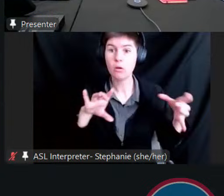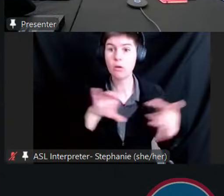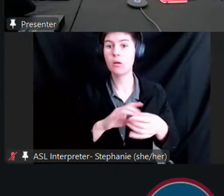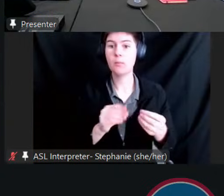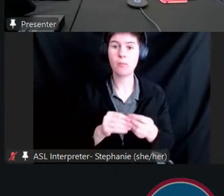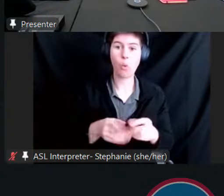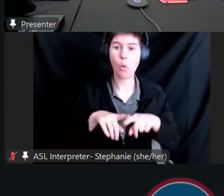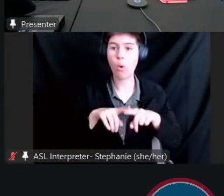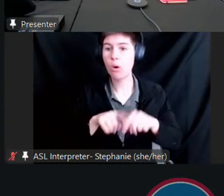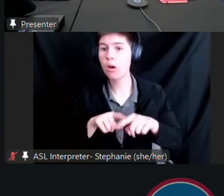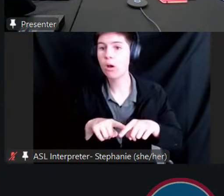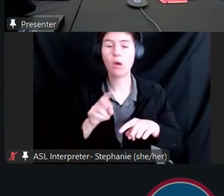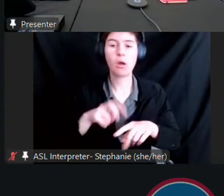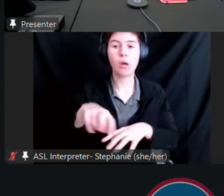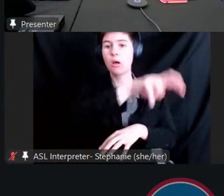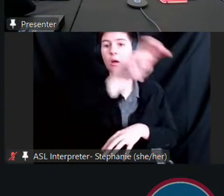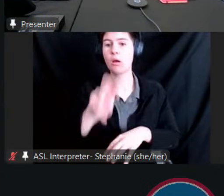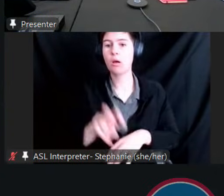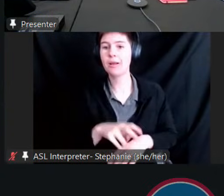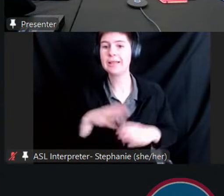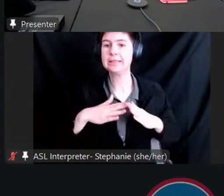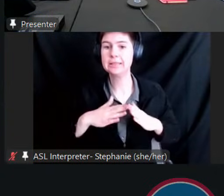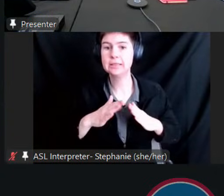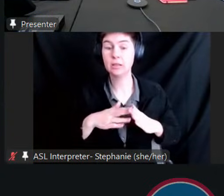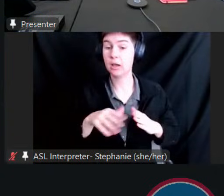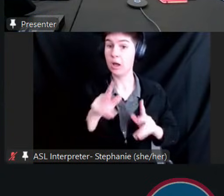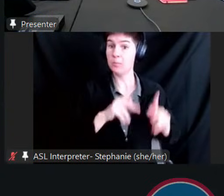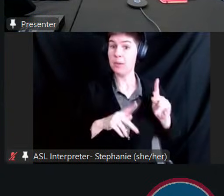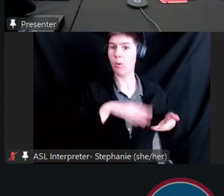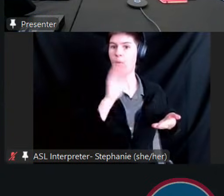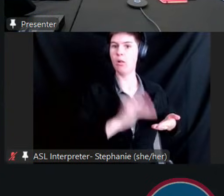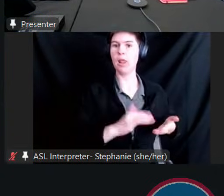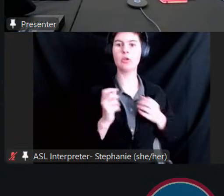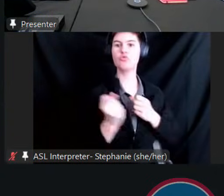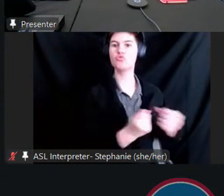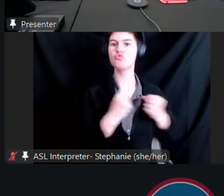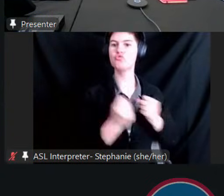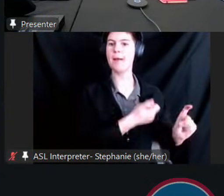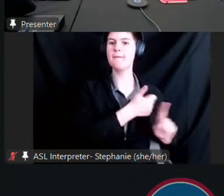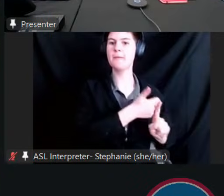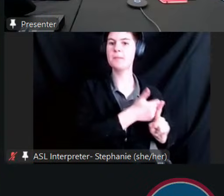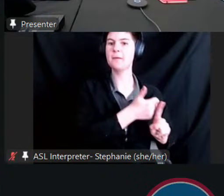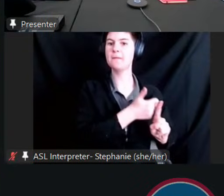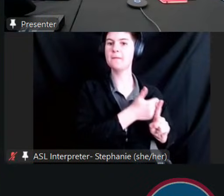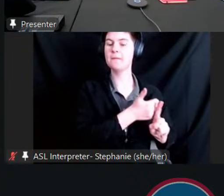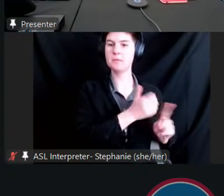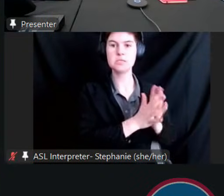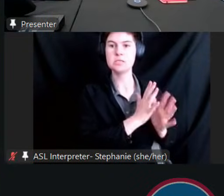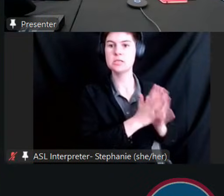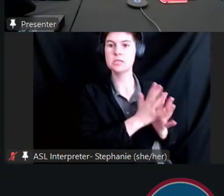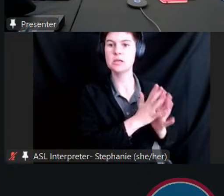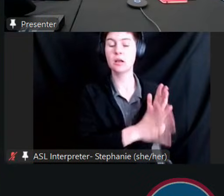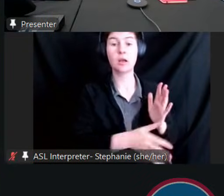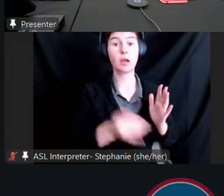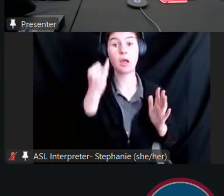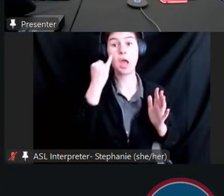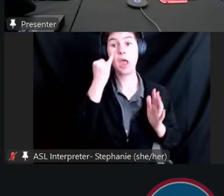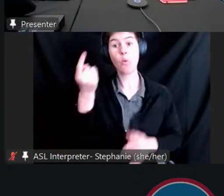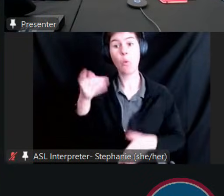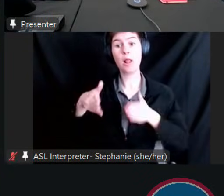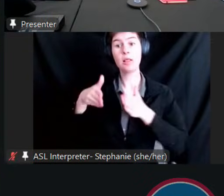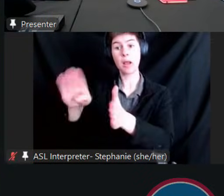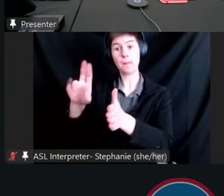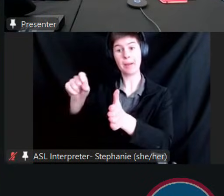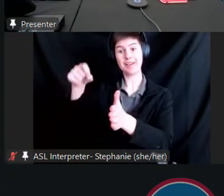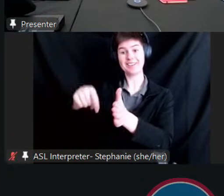to different places. Then we get people out of their cars, and it's kind of like a self-reinforcing loop. If you take the lane of traffic and the bus is better, then not